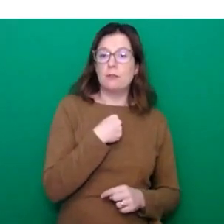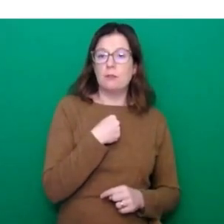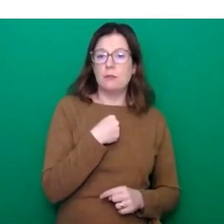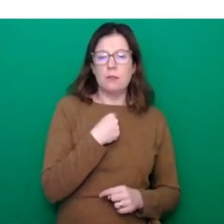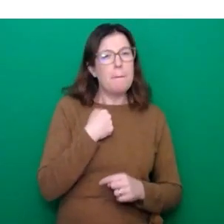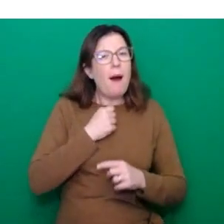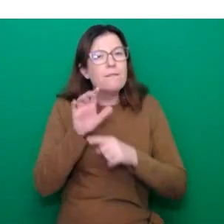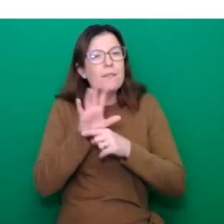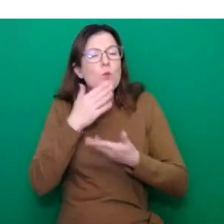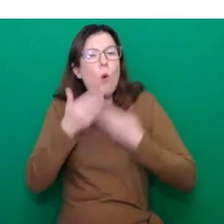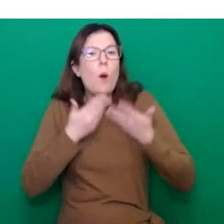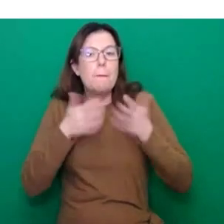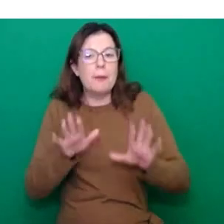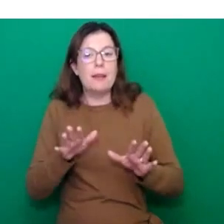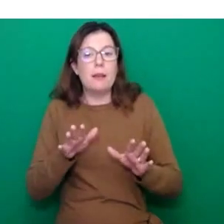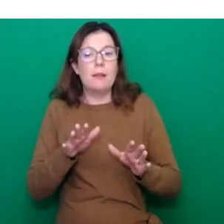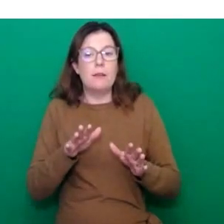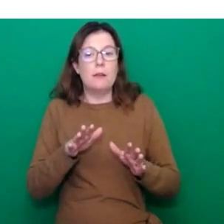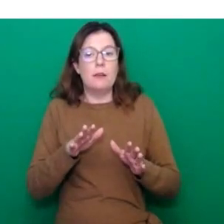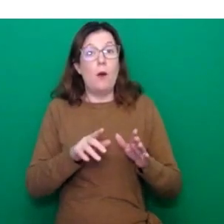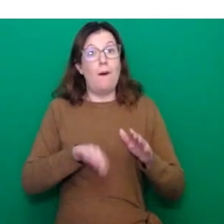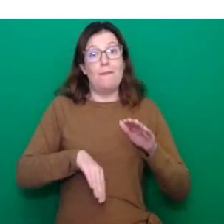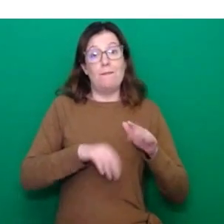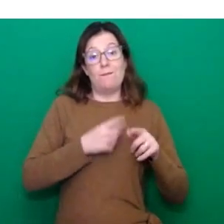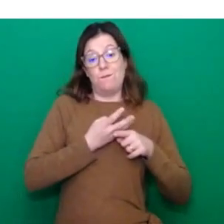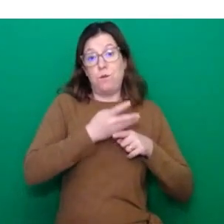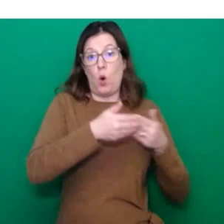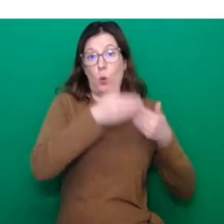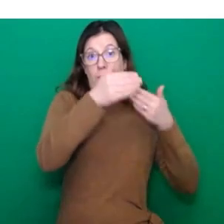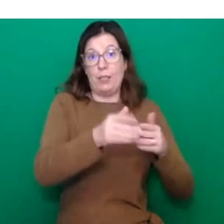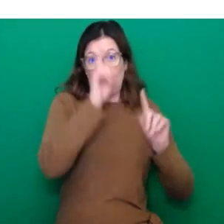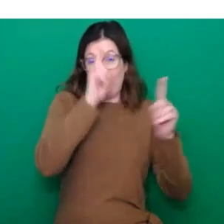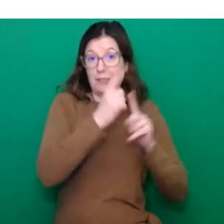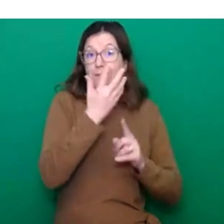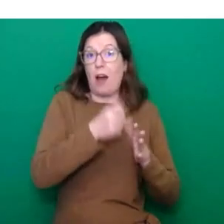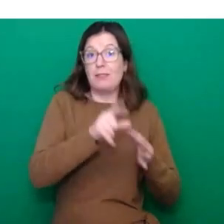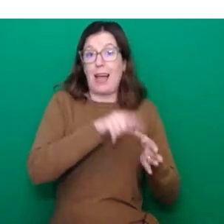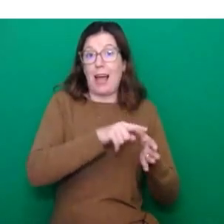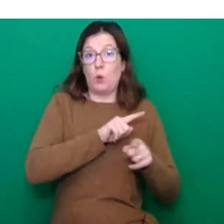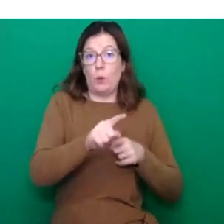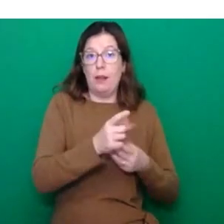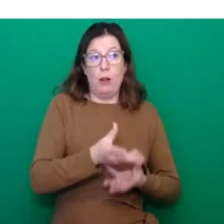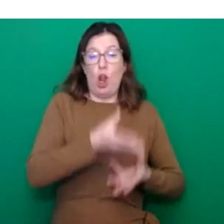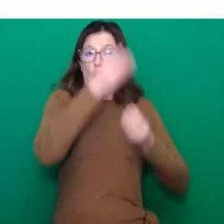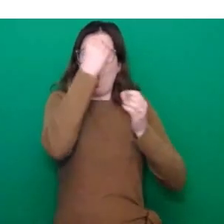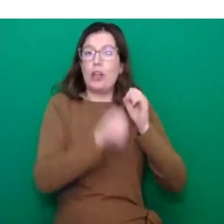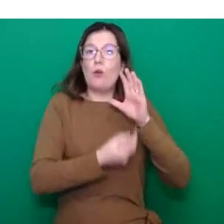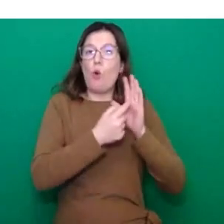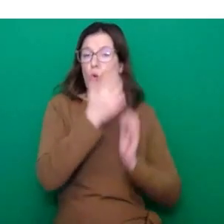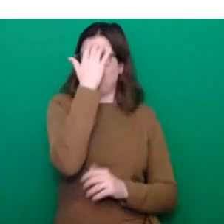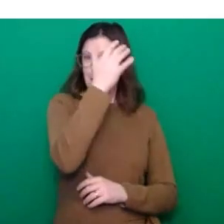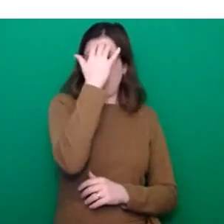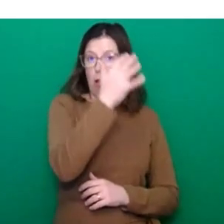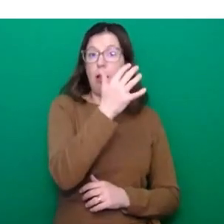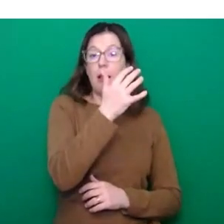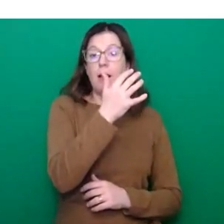video, the first kind of 4 weeks, you're in uni 5 days a week, learning those core principles. And then kind of